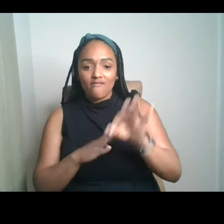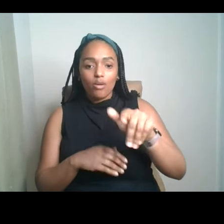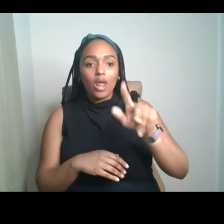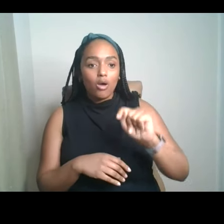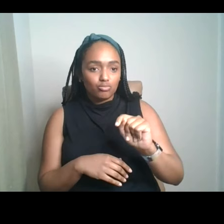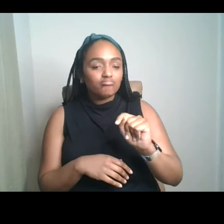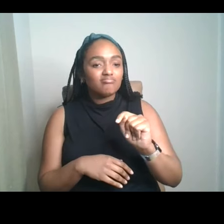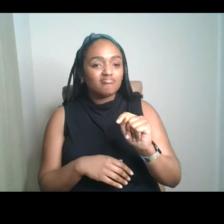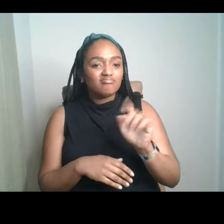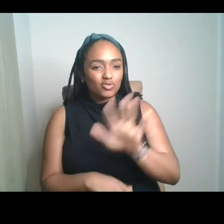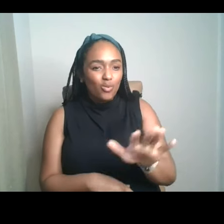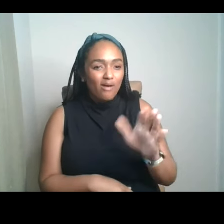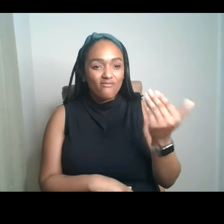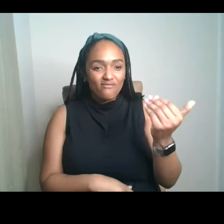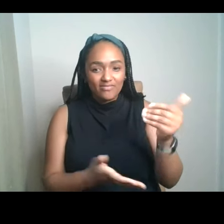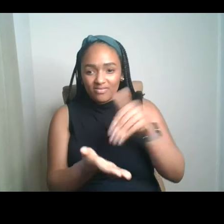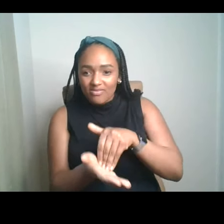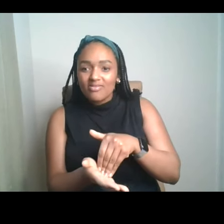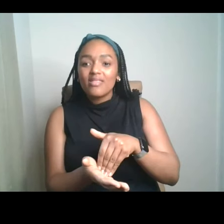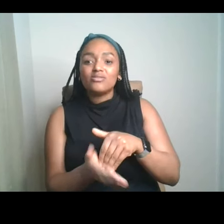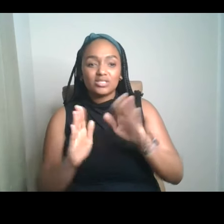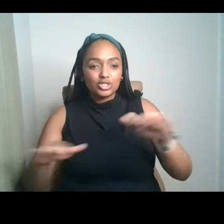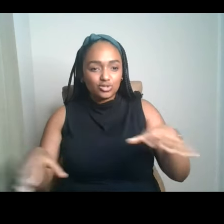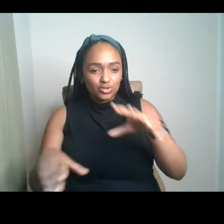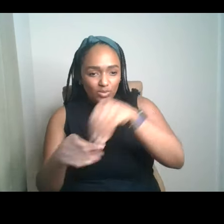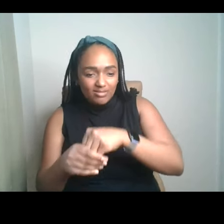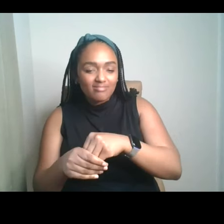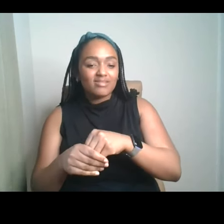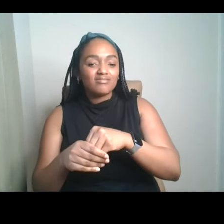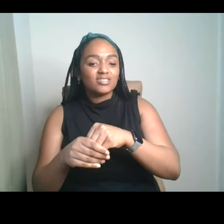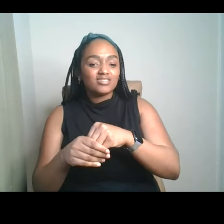And that was just like a crazy number that blew my mind. But